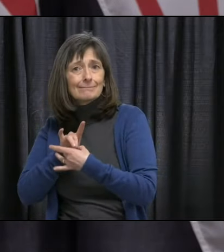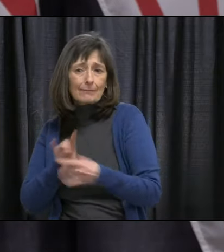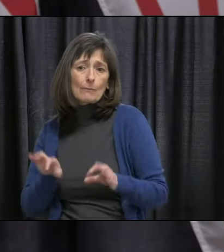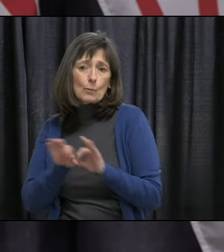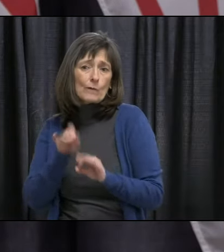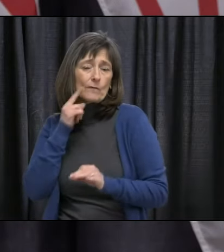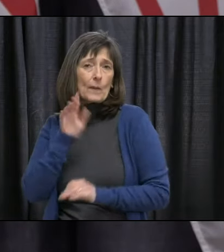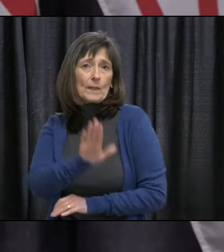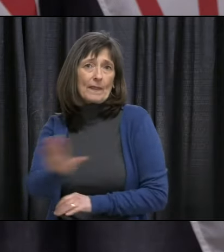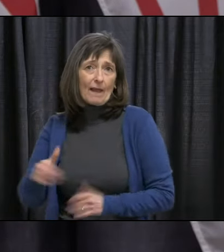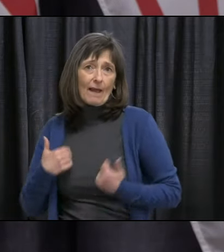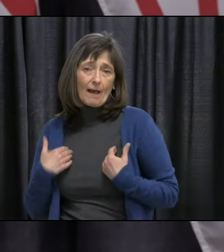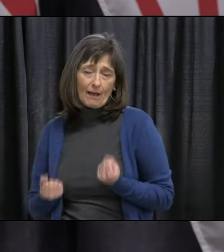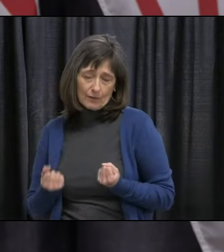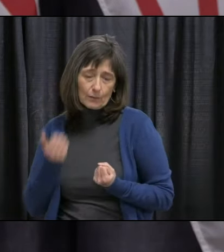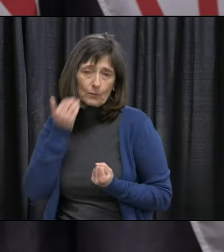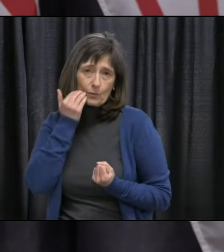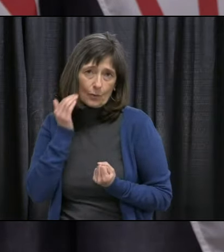homes.